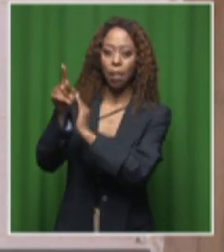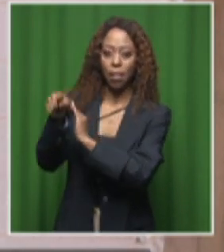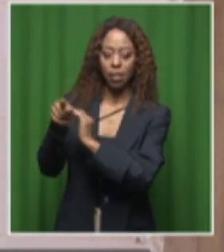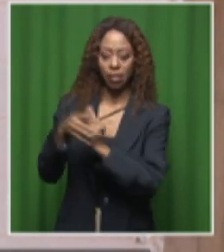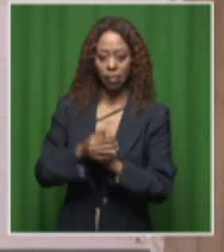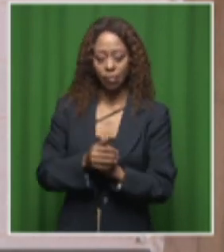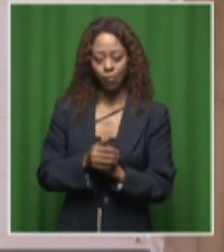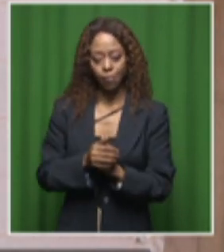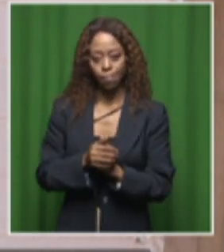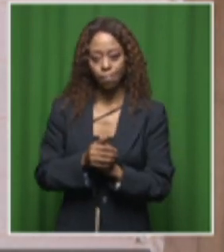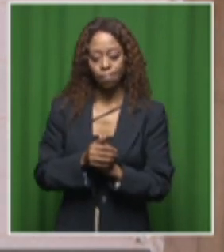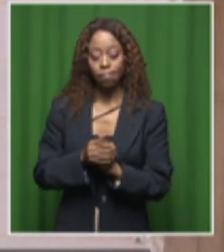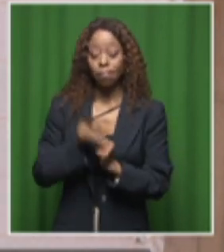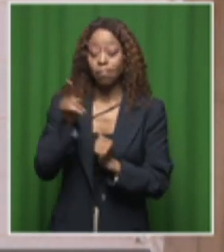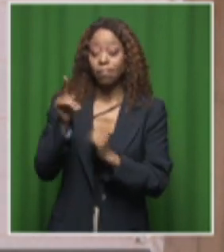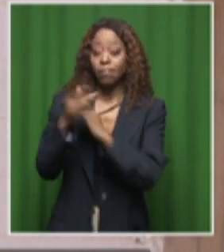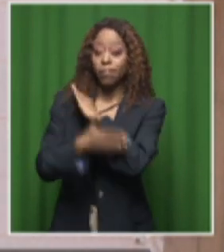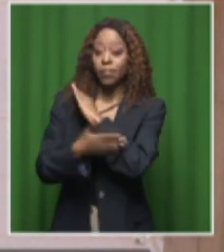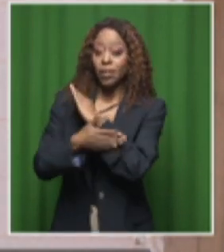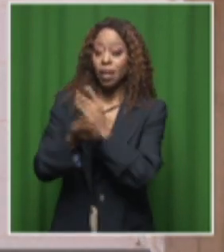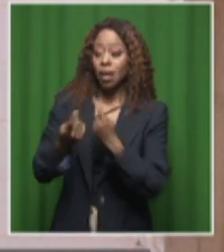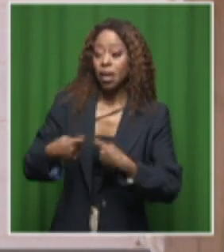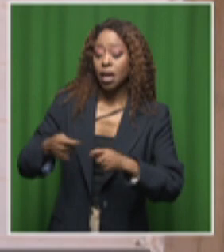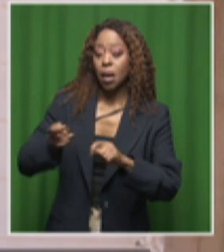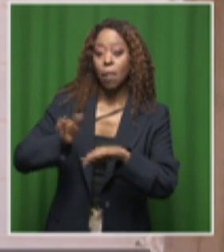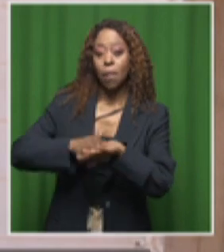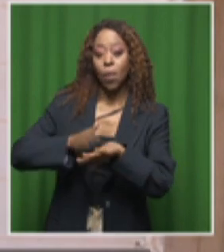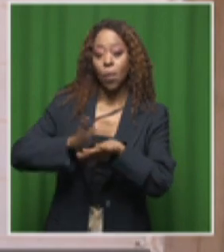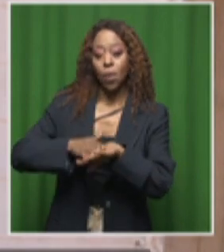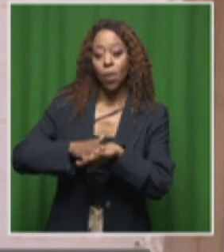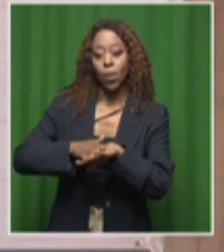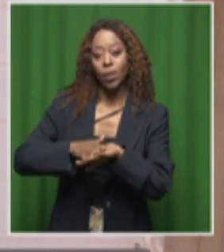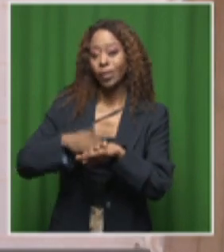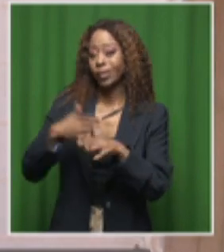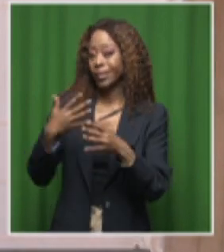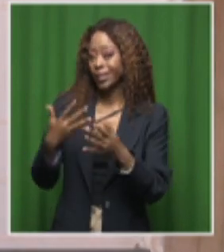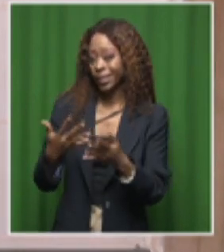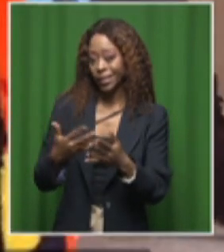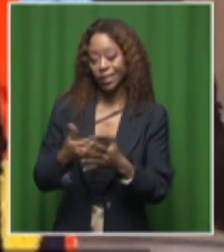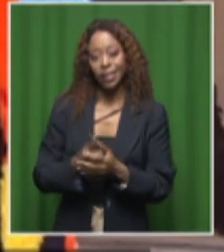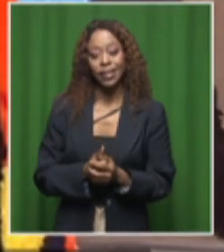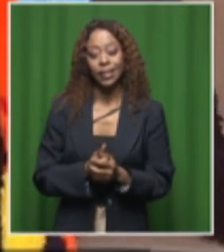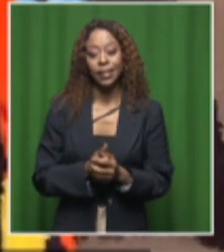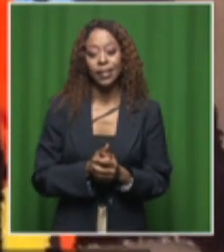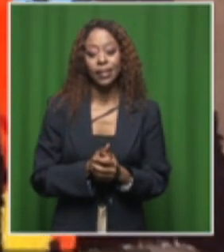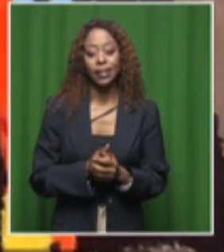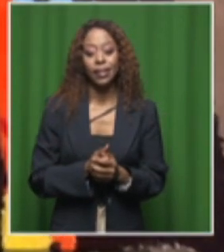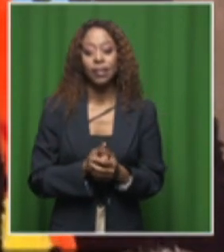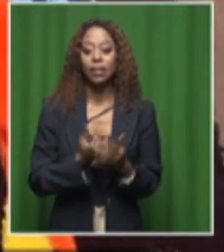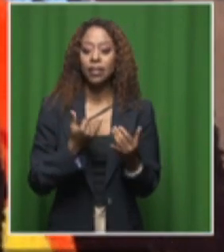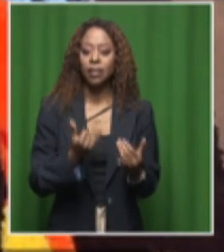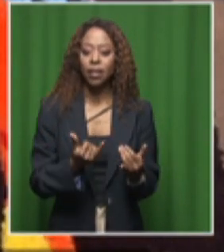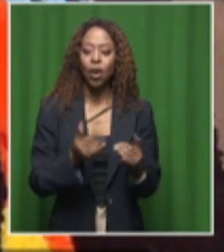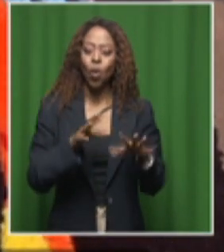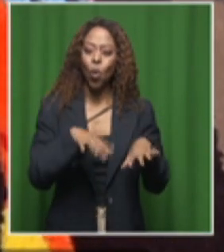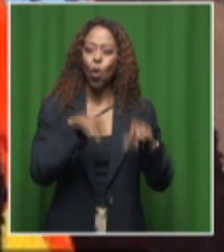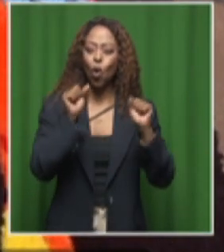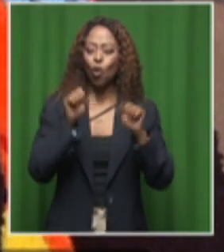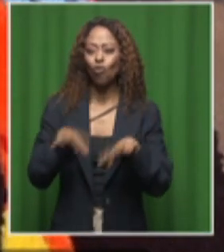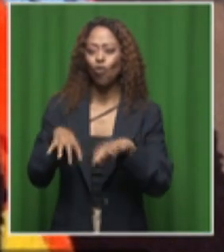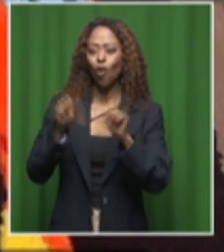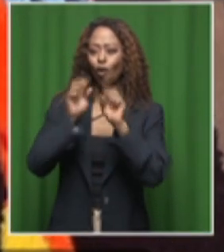other countries, which has increased costs and lead times. With frequent and long power